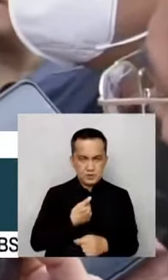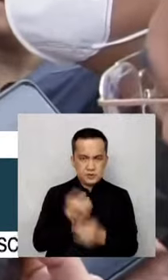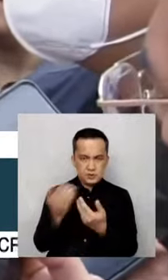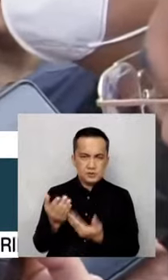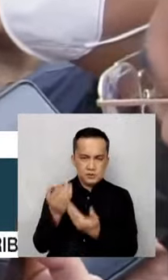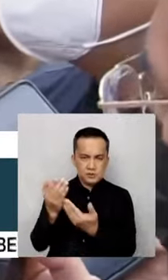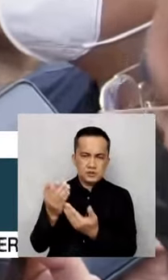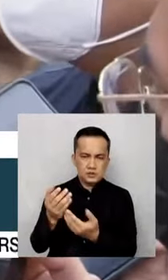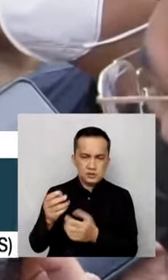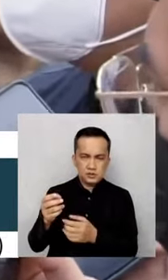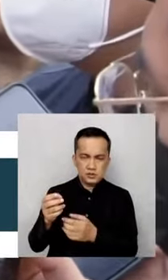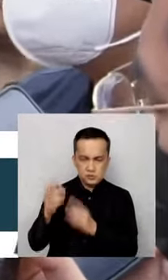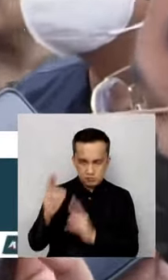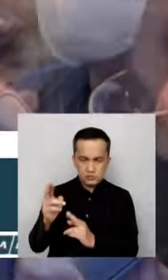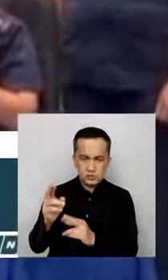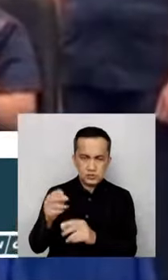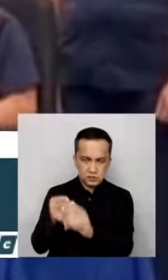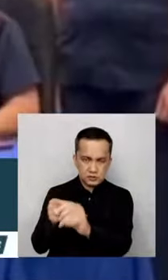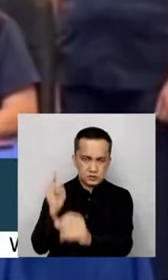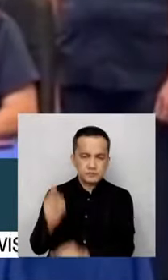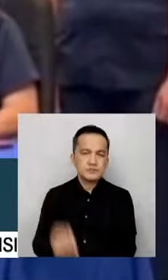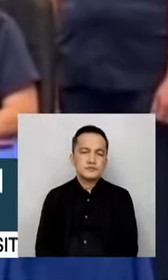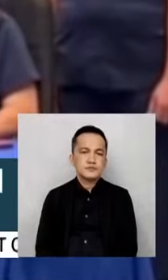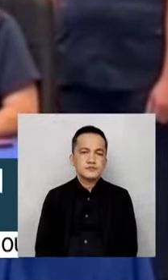courtesy resignation.